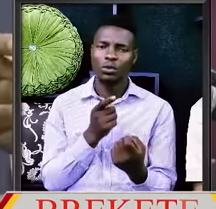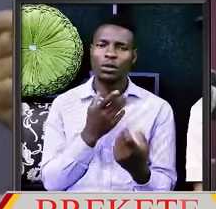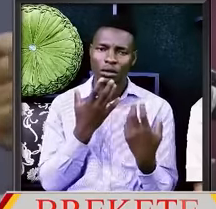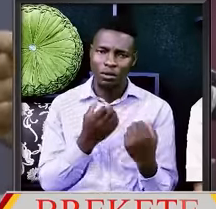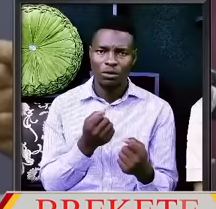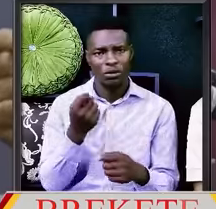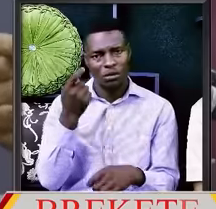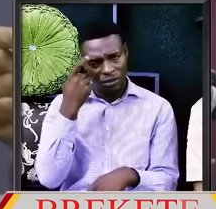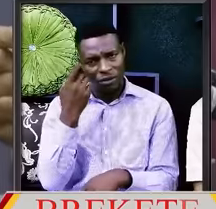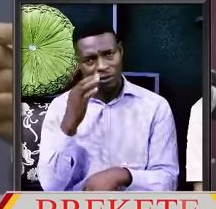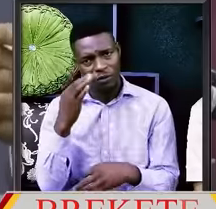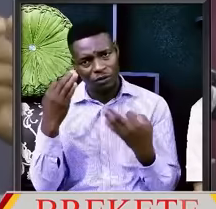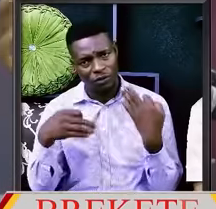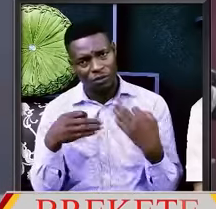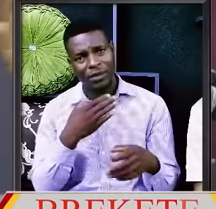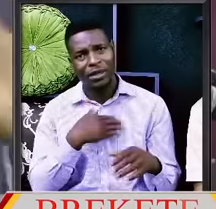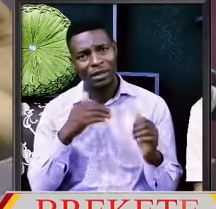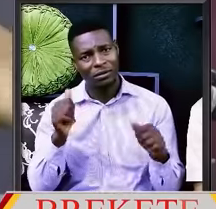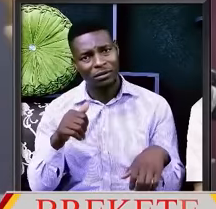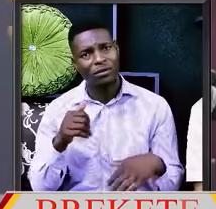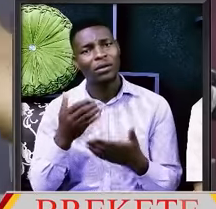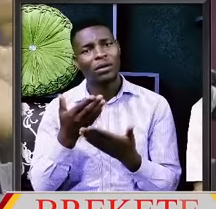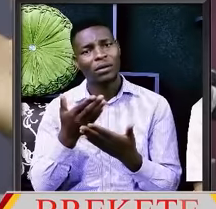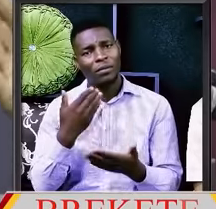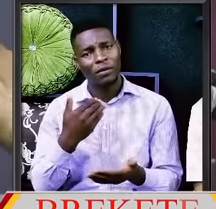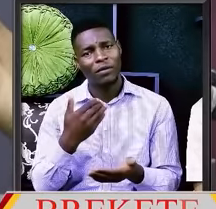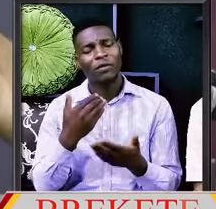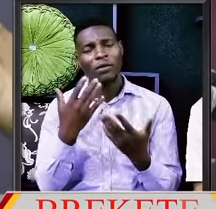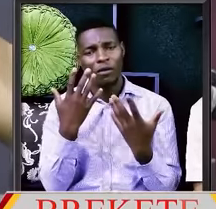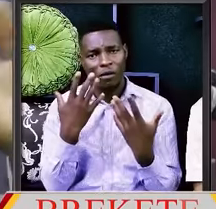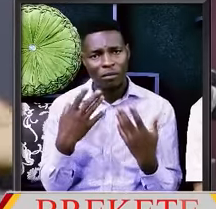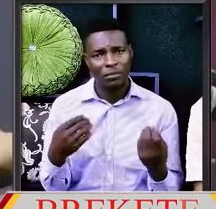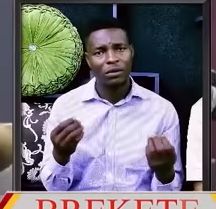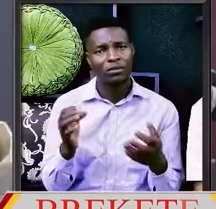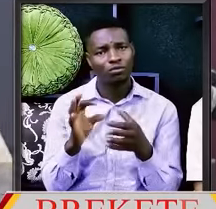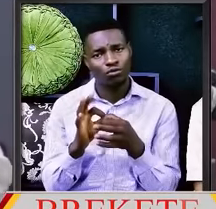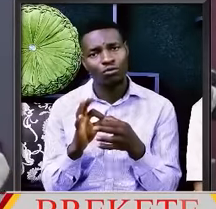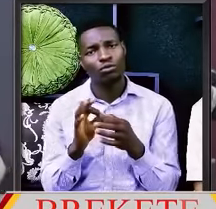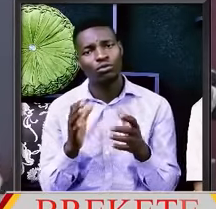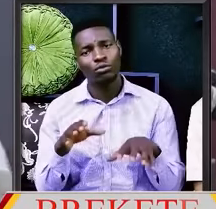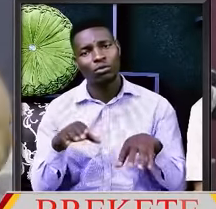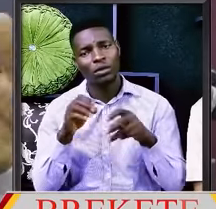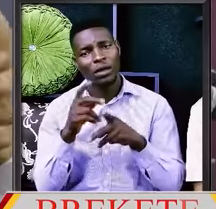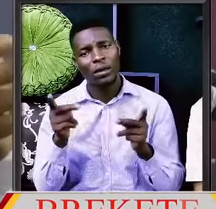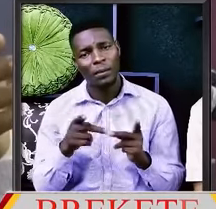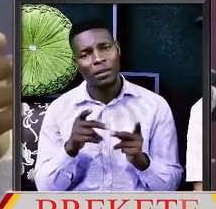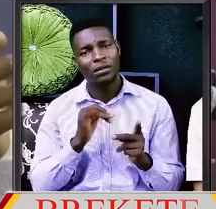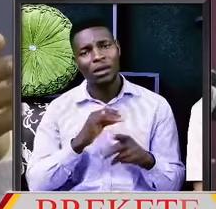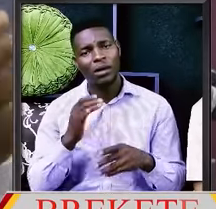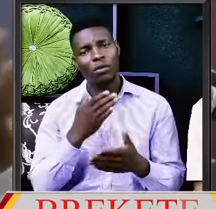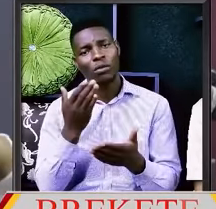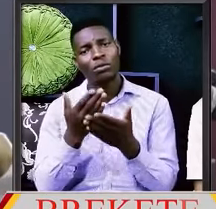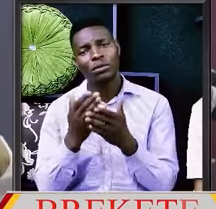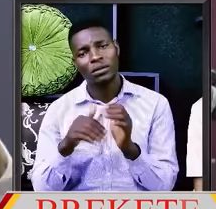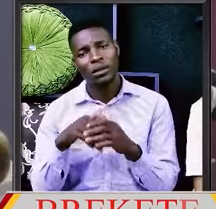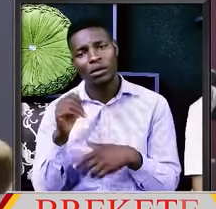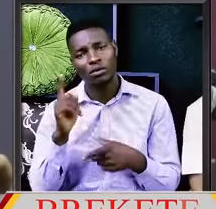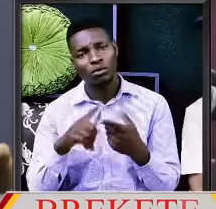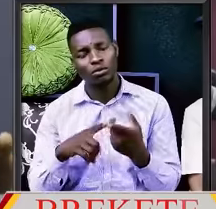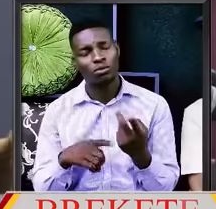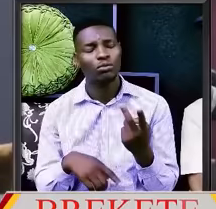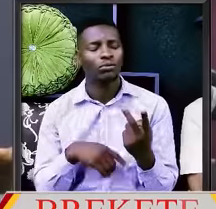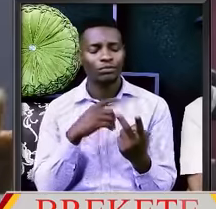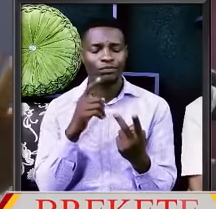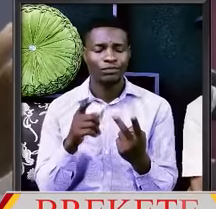of judgment and credibility before mediation go take place. So I will reach out to. Normally,